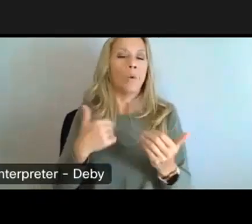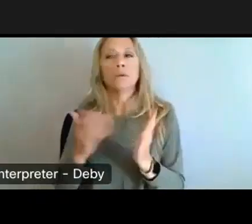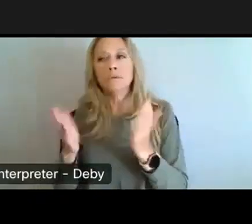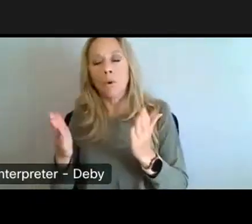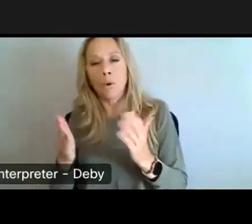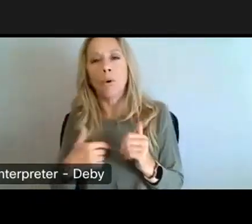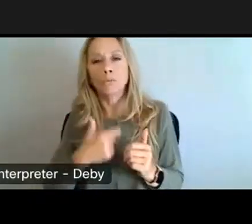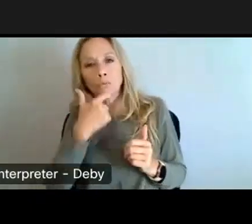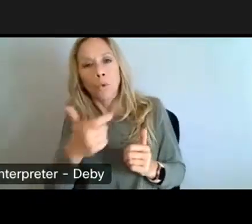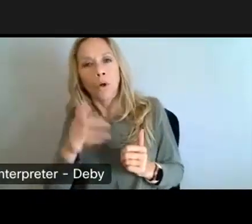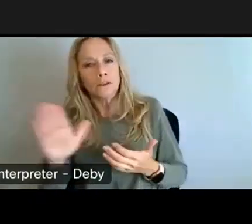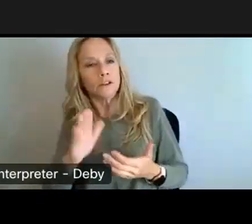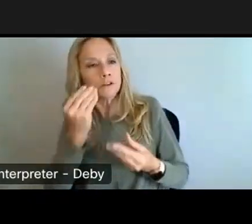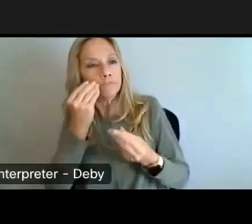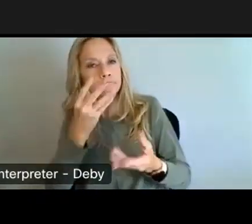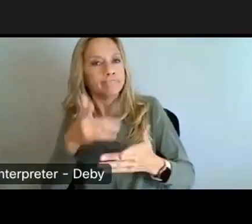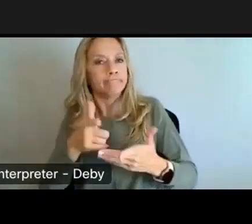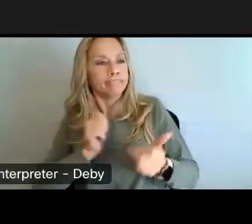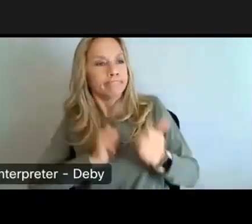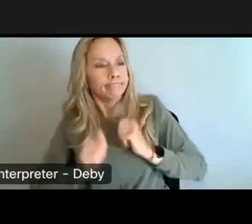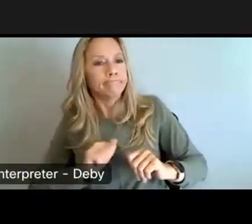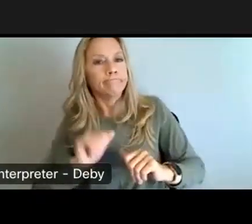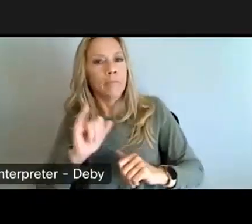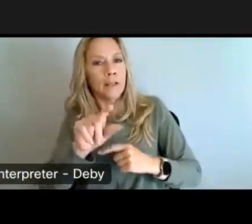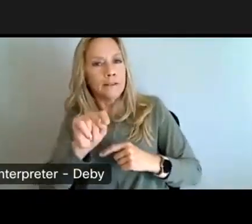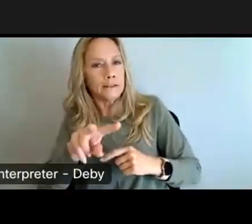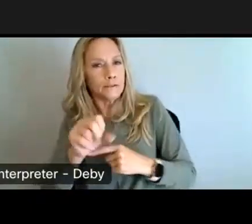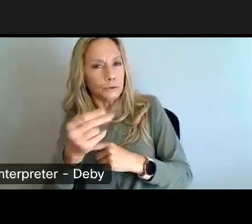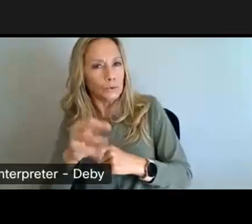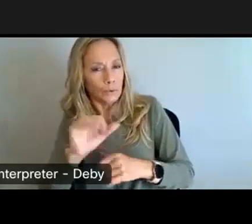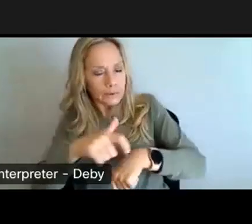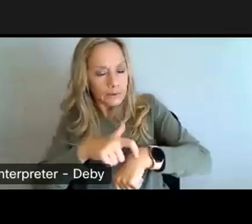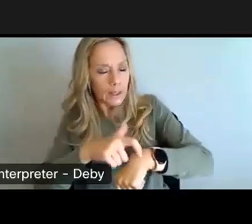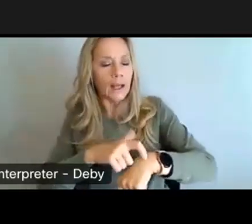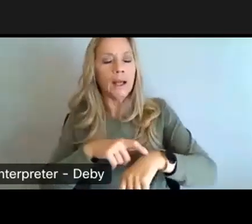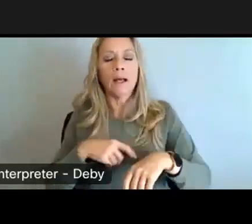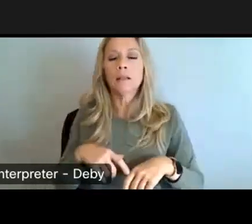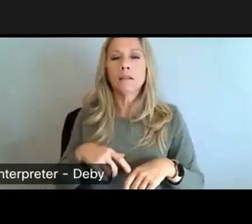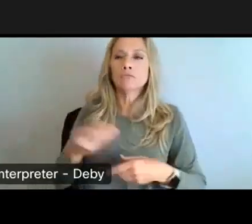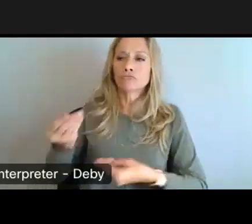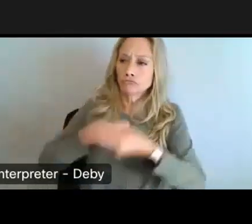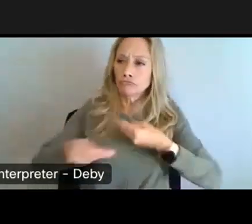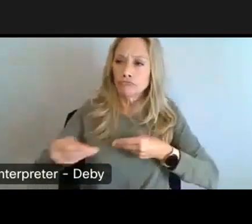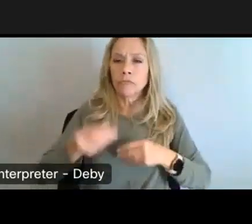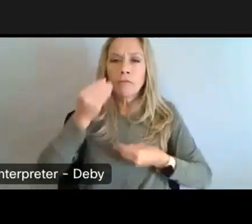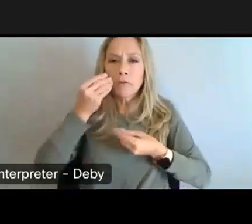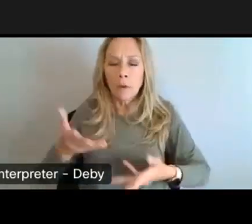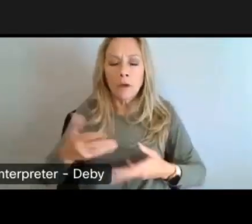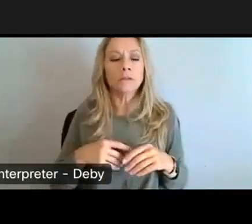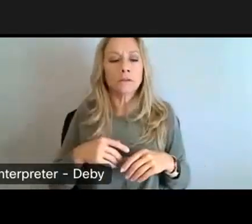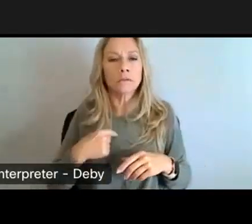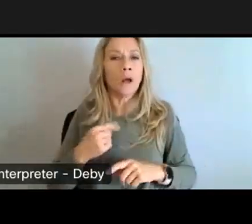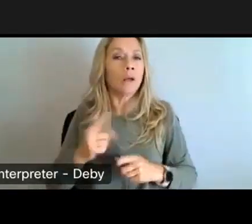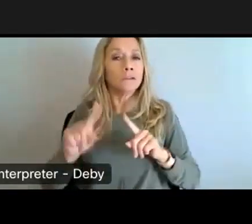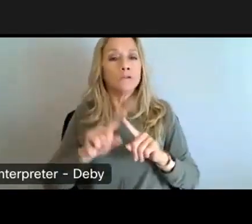afterwards, exchanged information, and I kept bumping into him at these different